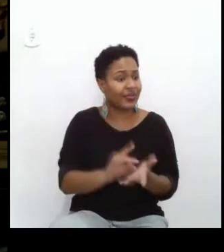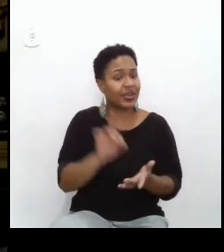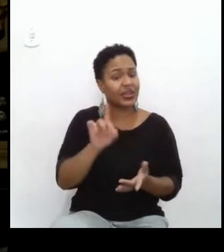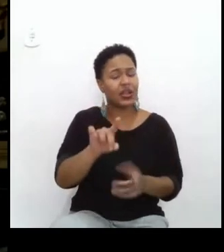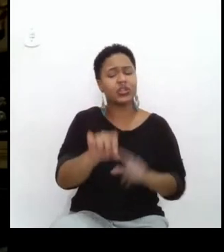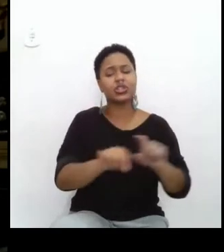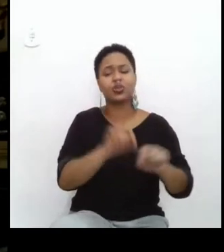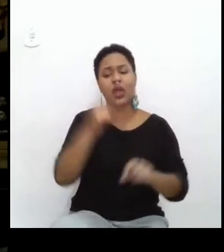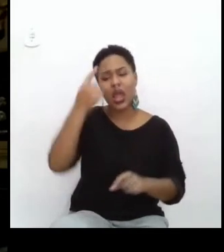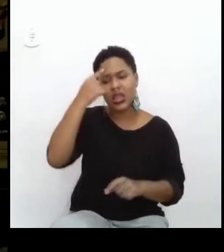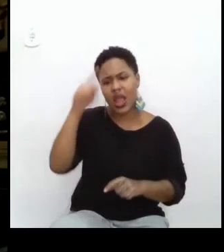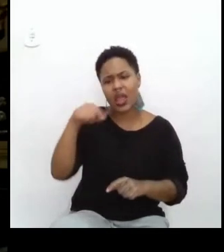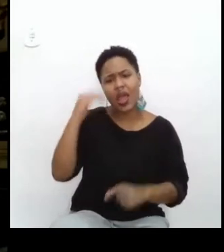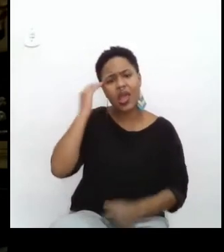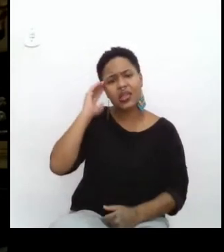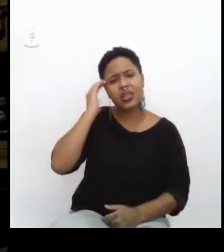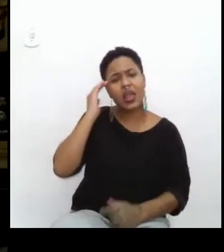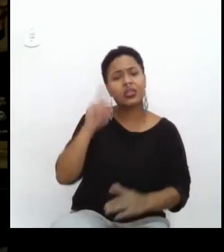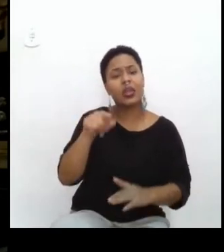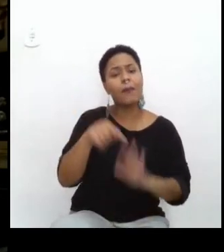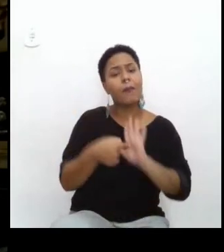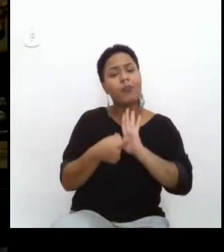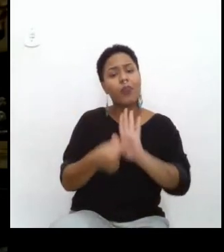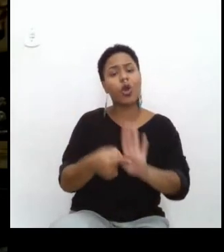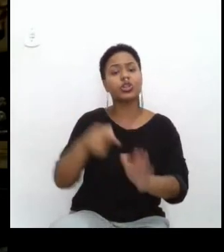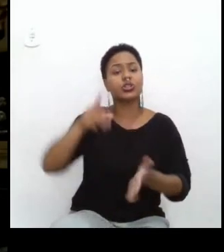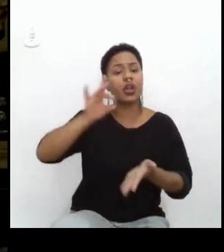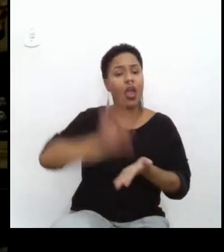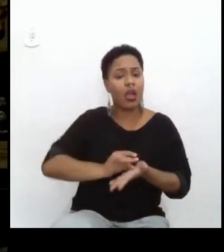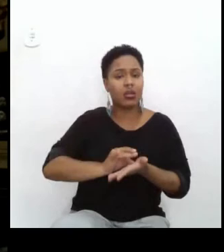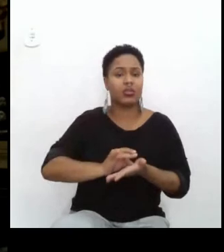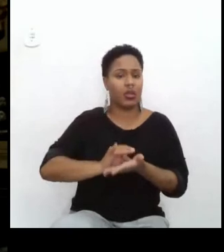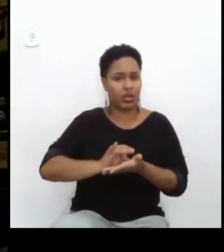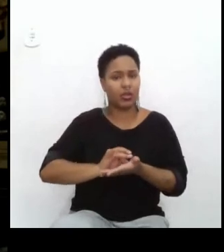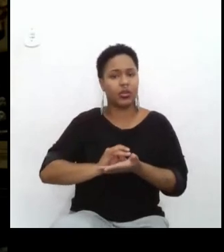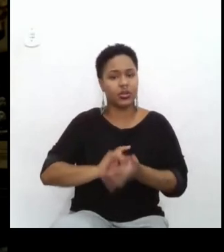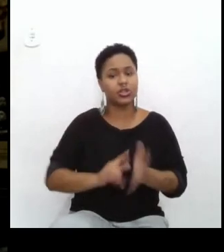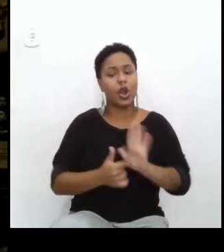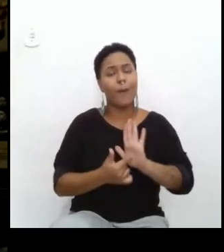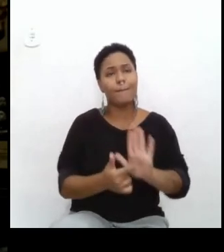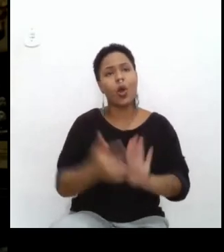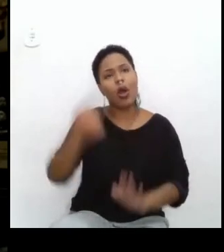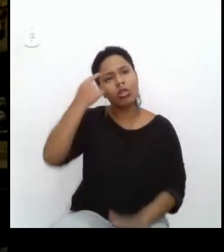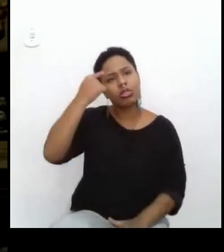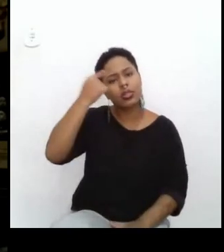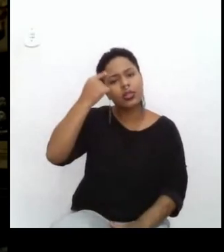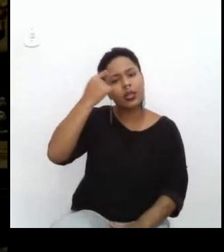Way and spect walk this way to mend